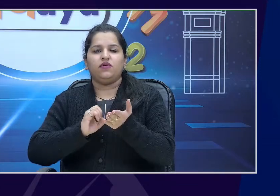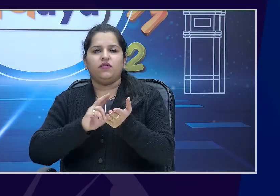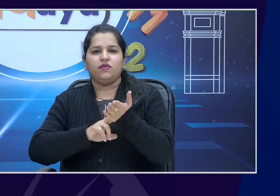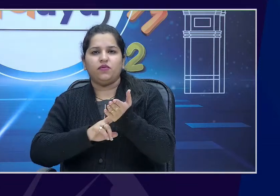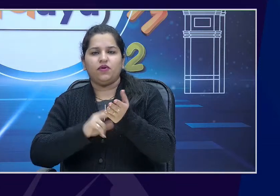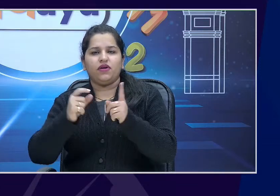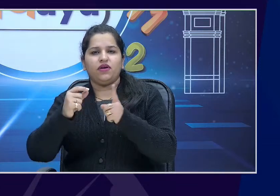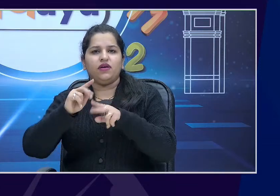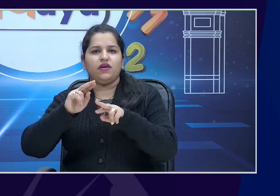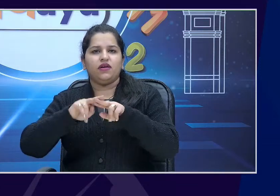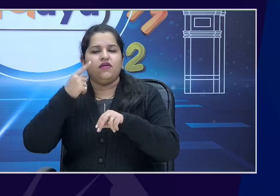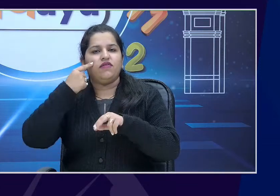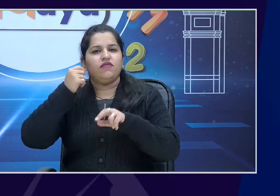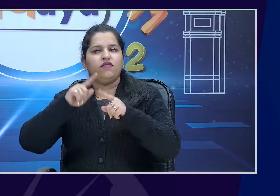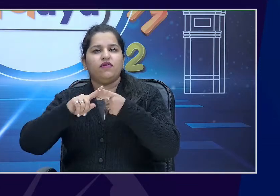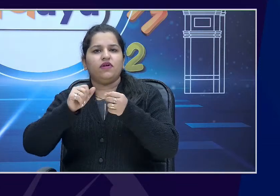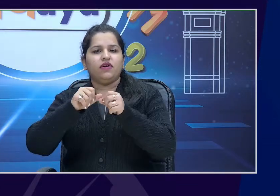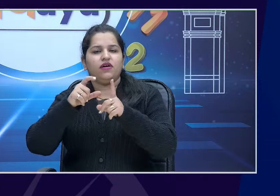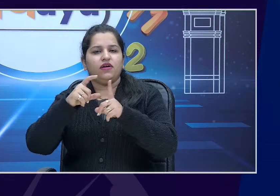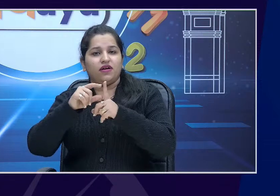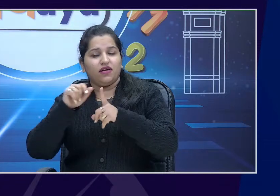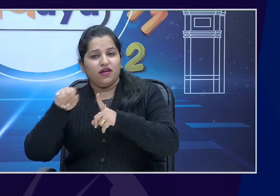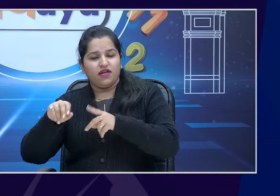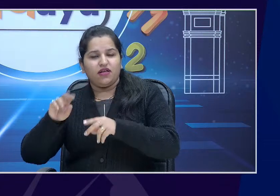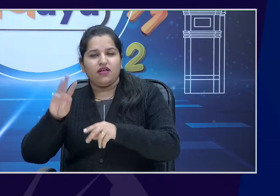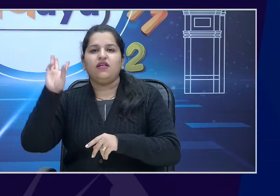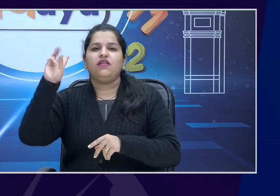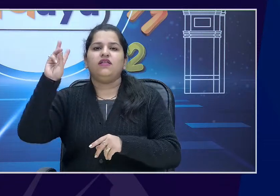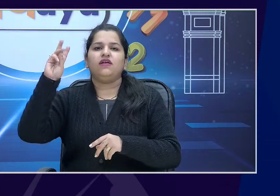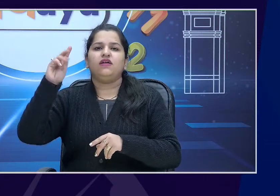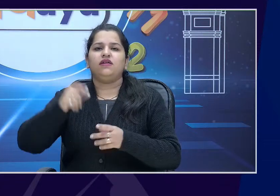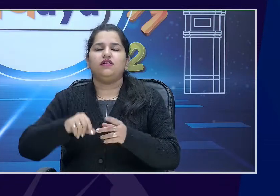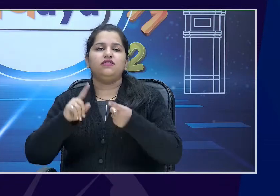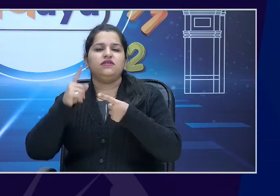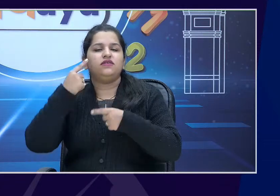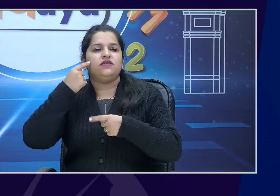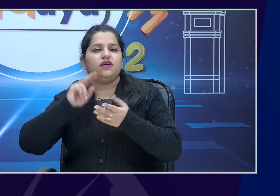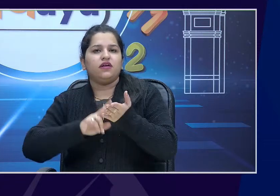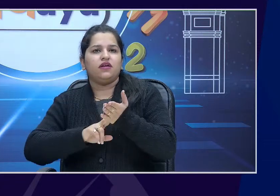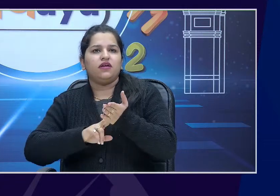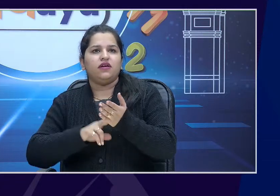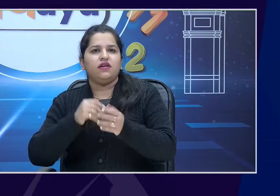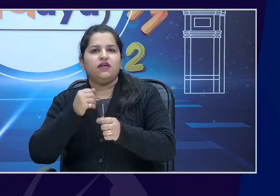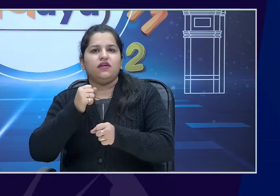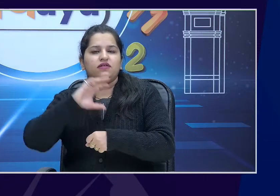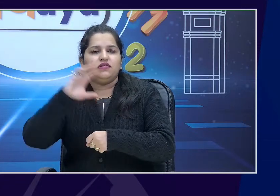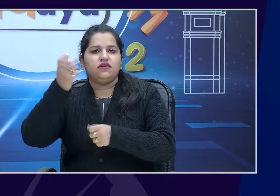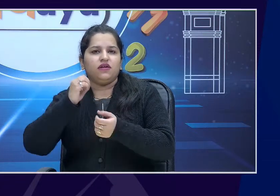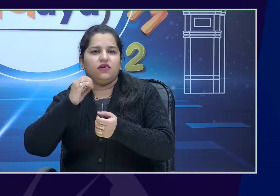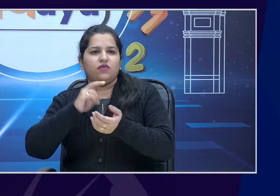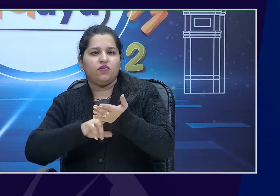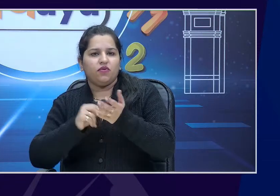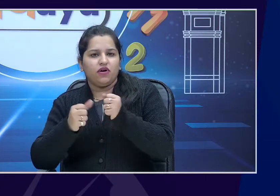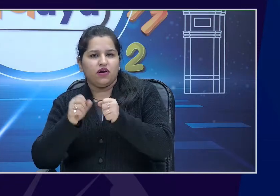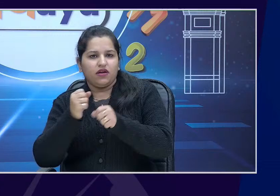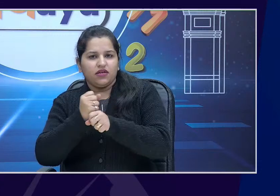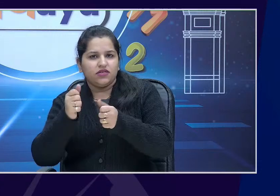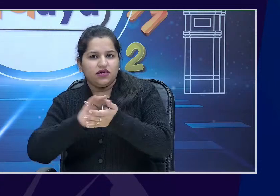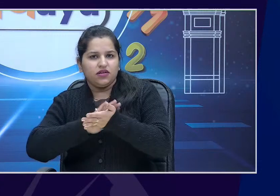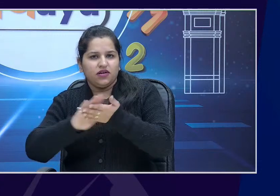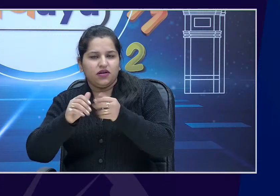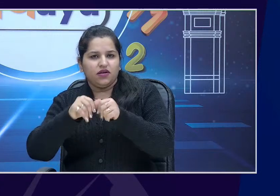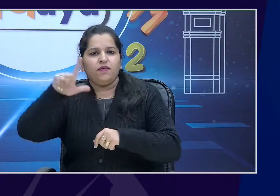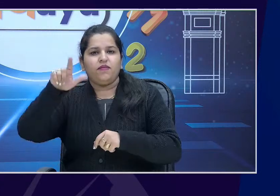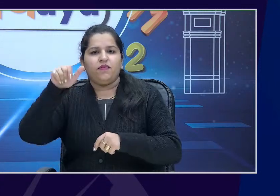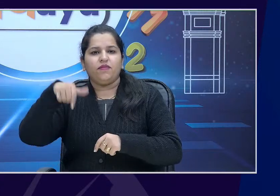Confide, yeah. Third is incorrigible. Incorrigible, yeah. Okay, ma'am. Let's move to the homework section and the modified